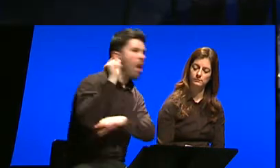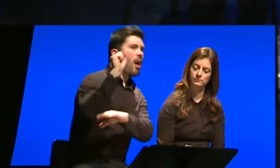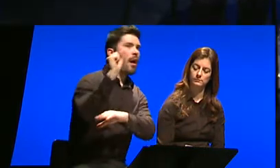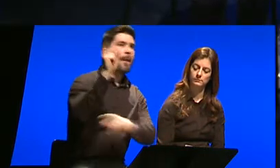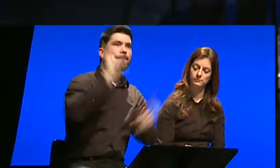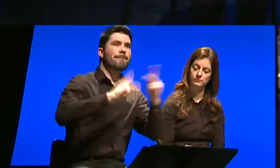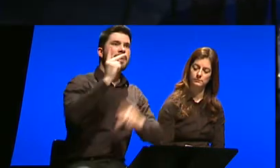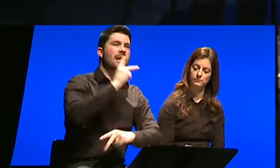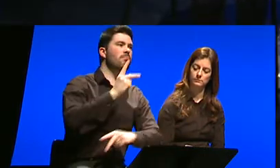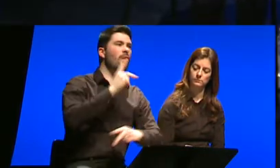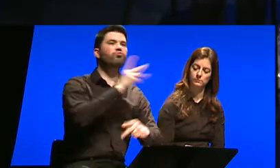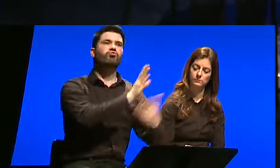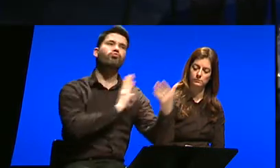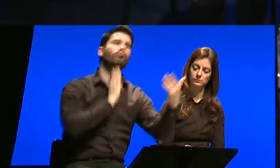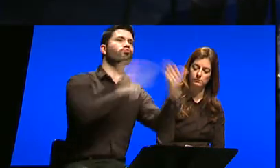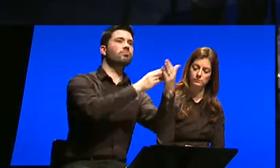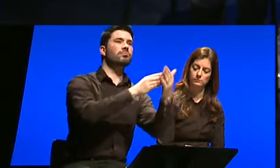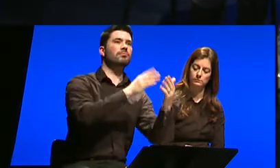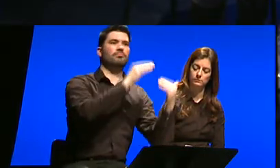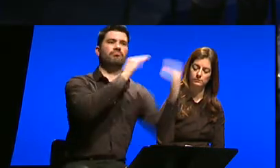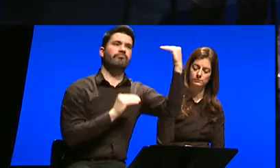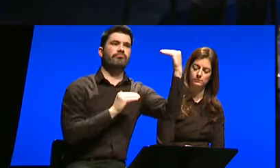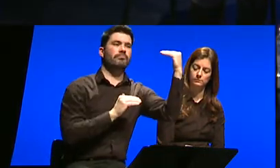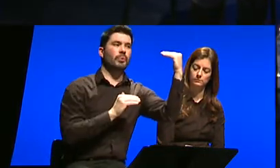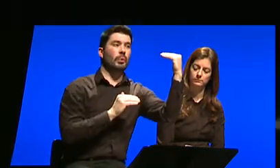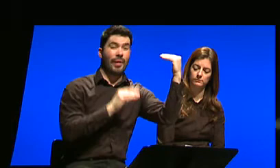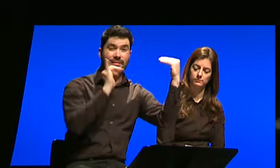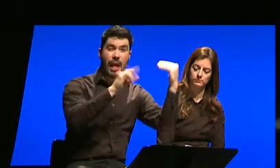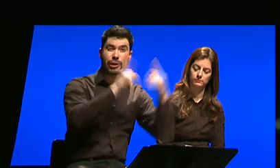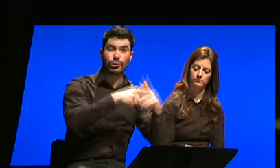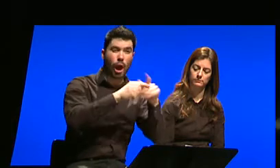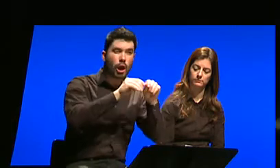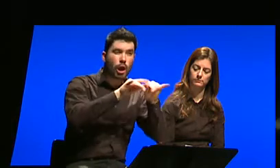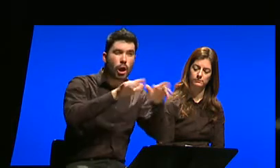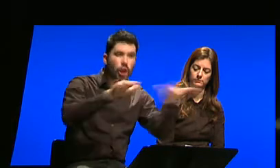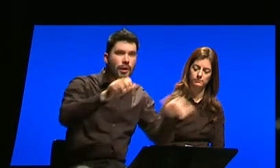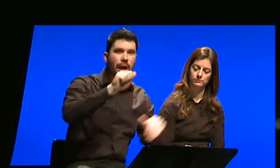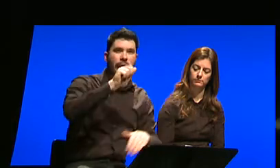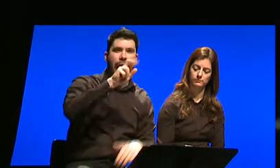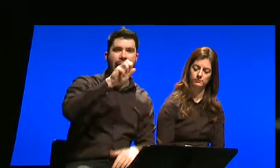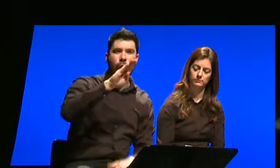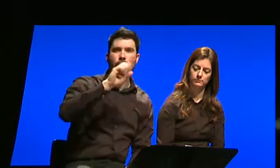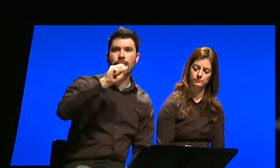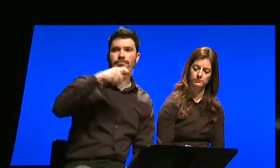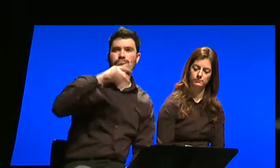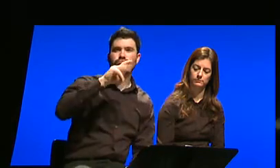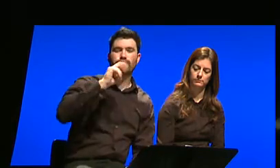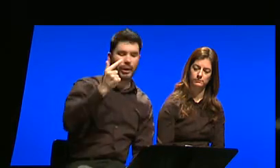people rise up against inequality. It's the beginning of the Arab Spring.